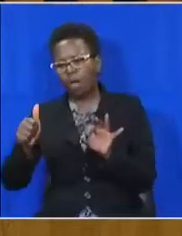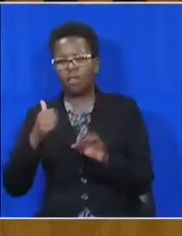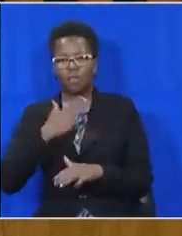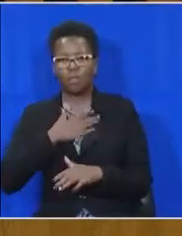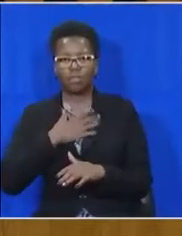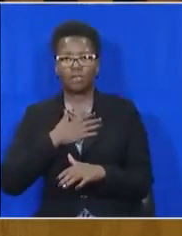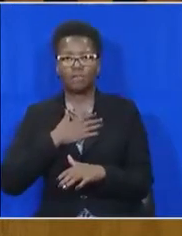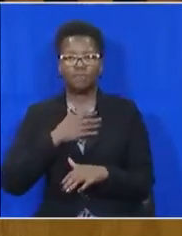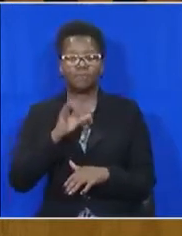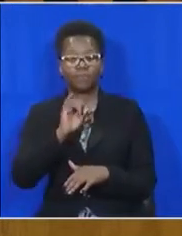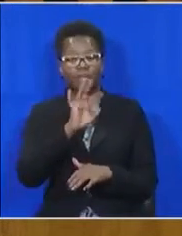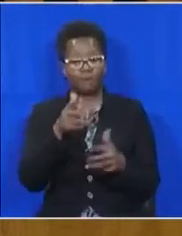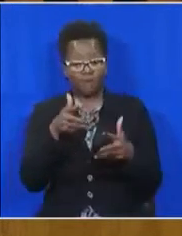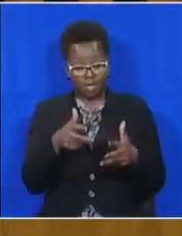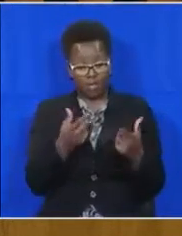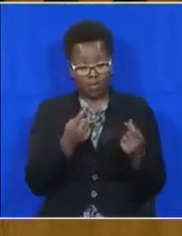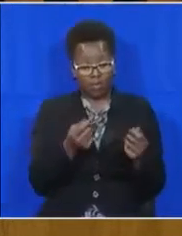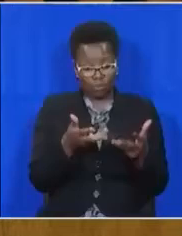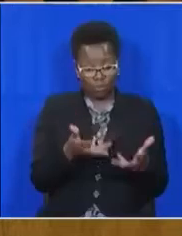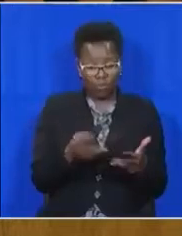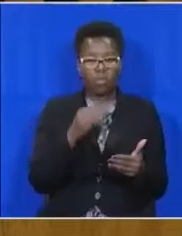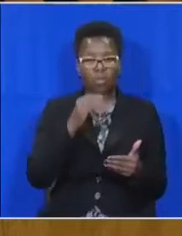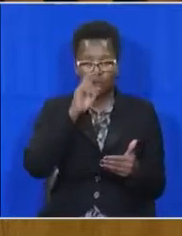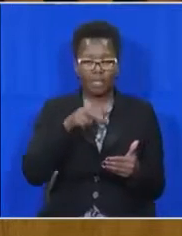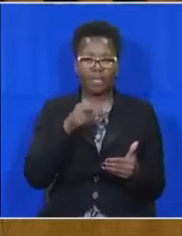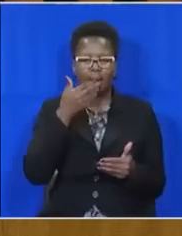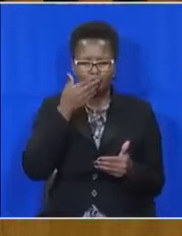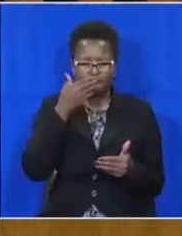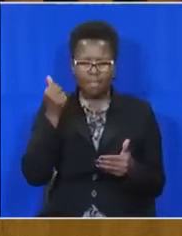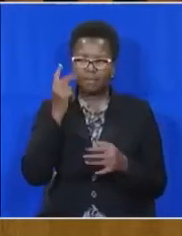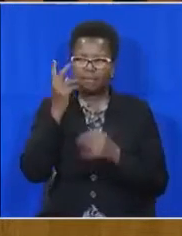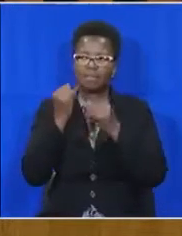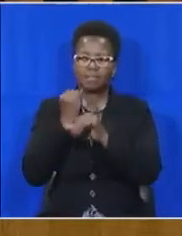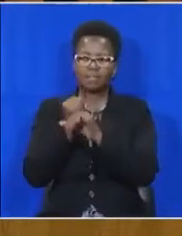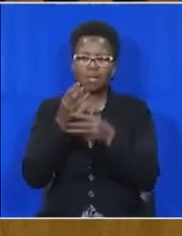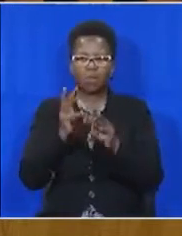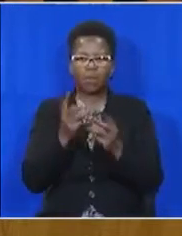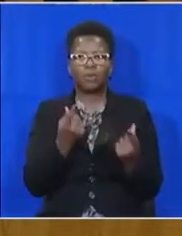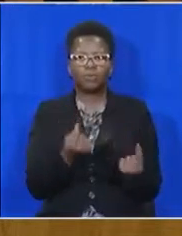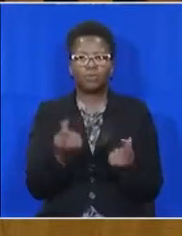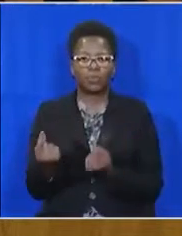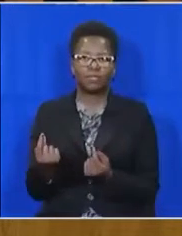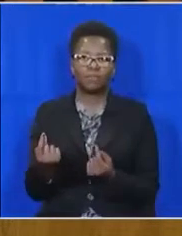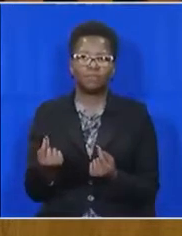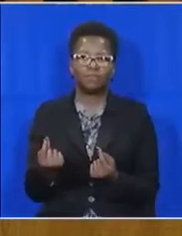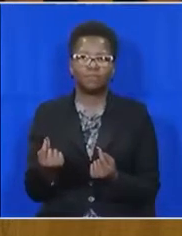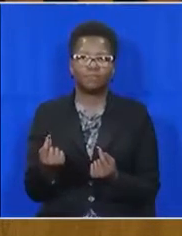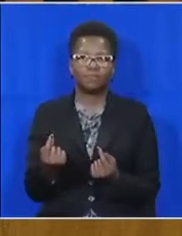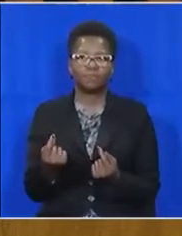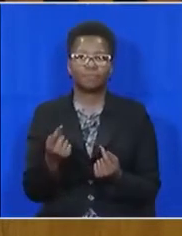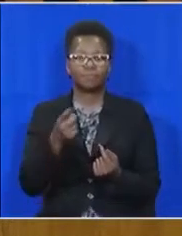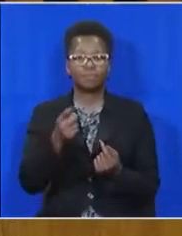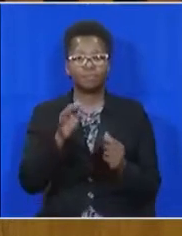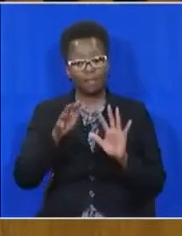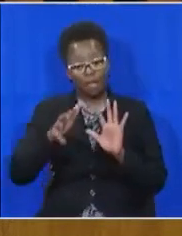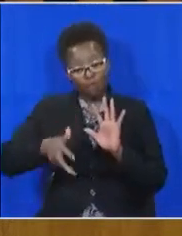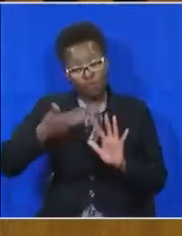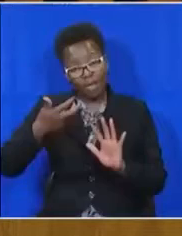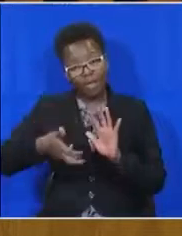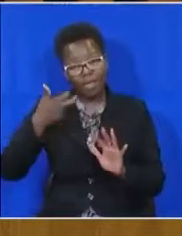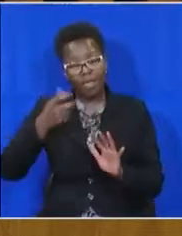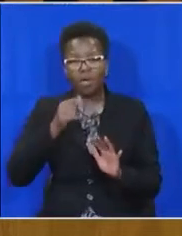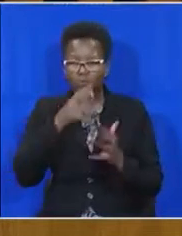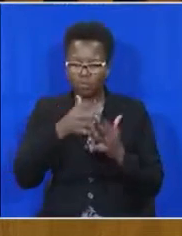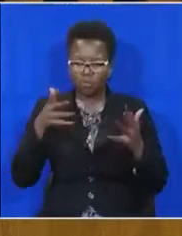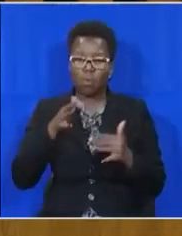we are to frack, we must apply best international practice in this regard. Fracking uses a lot of water. One well